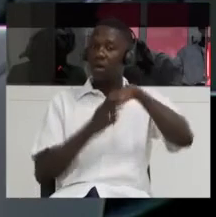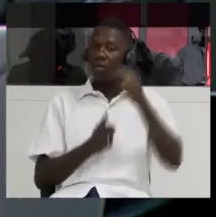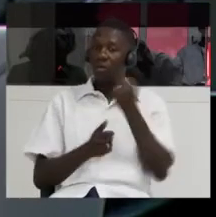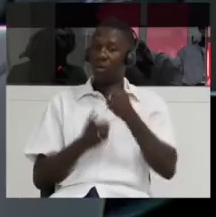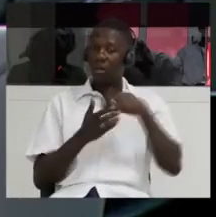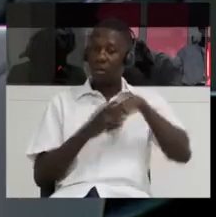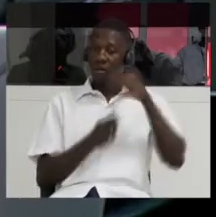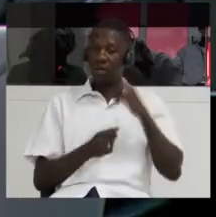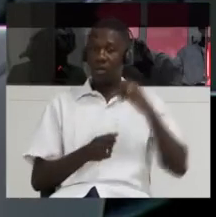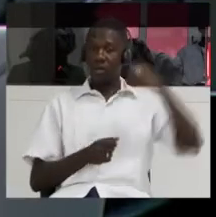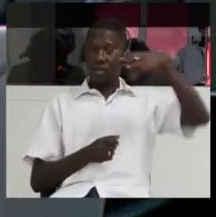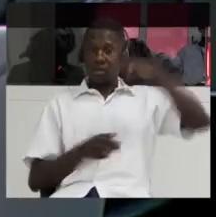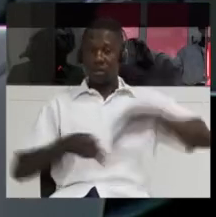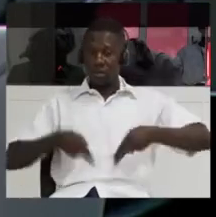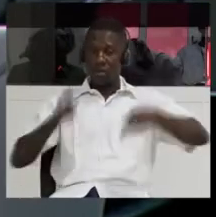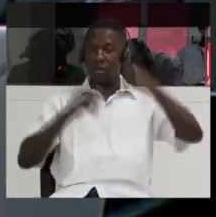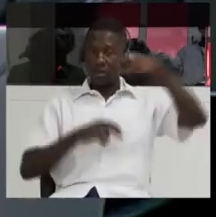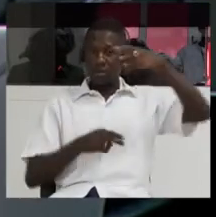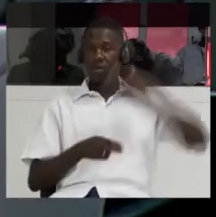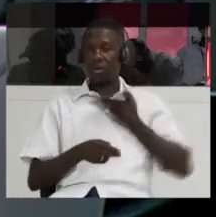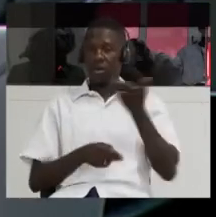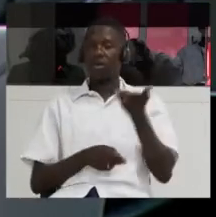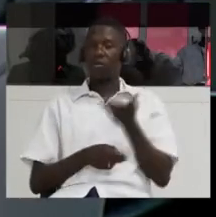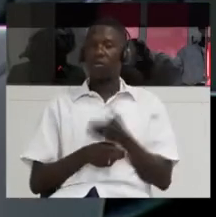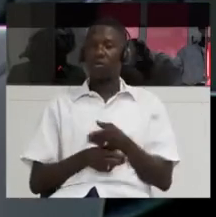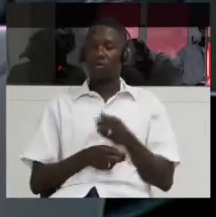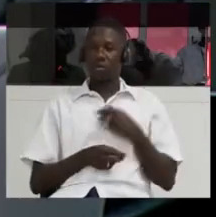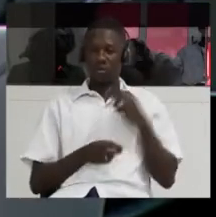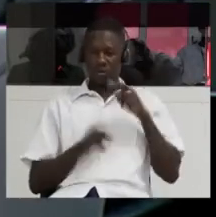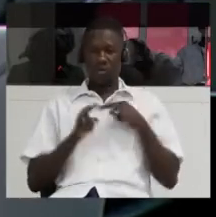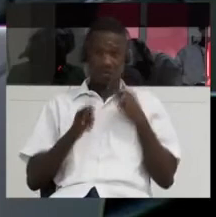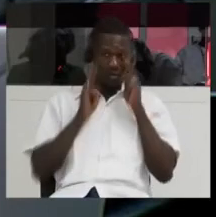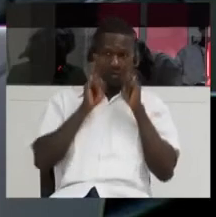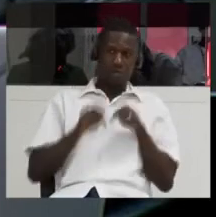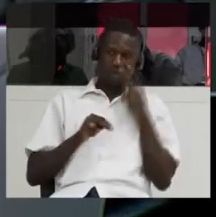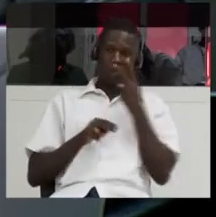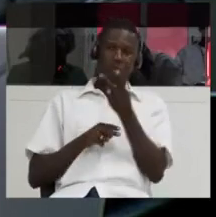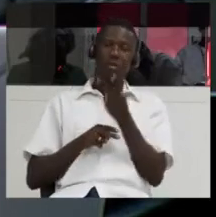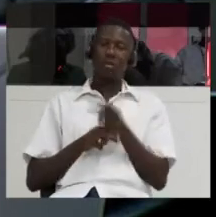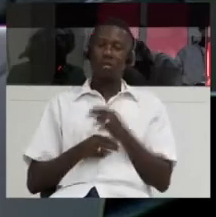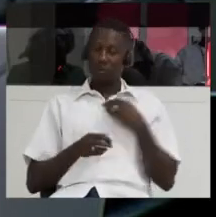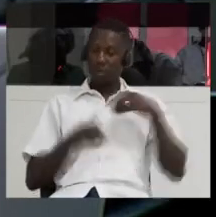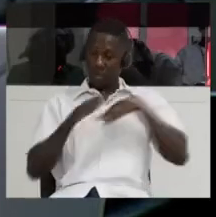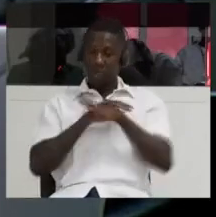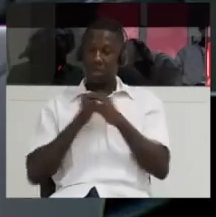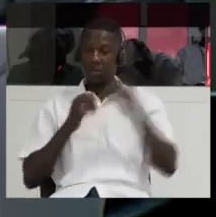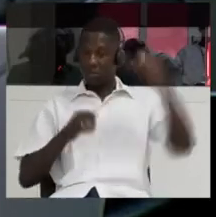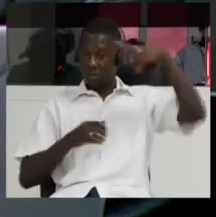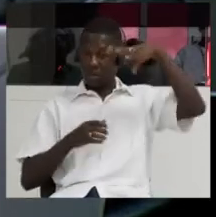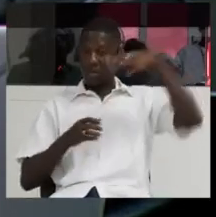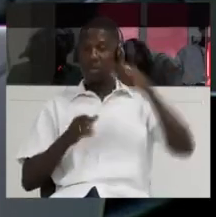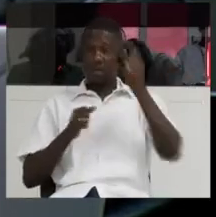on. So things can be easily visible, unlike inside the barracks, it's dark.